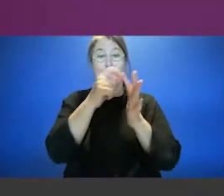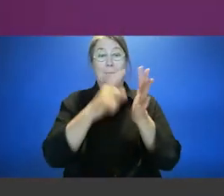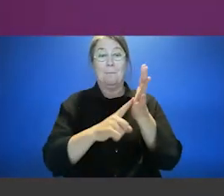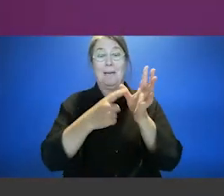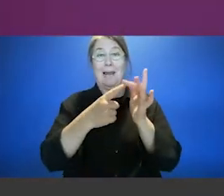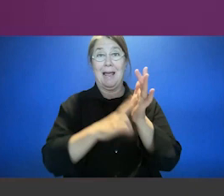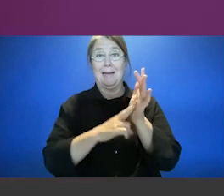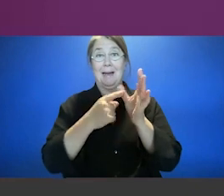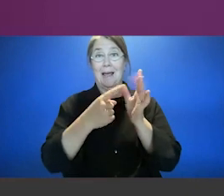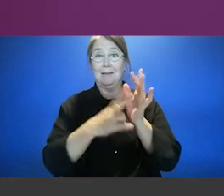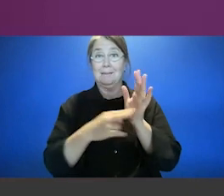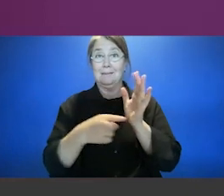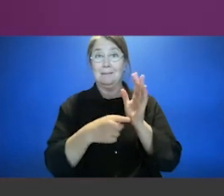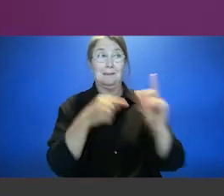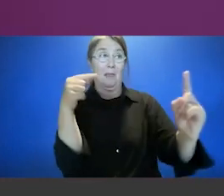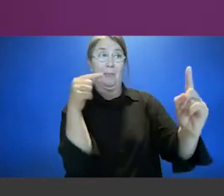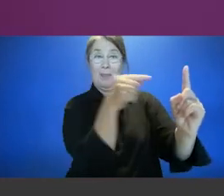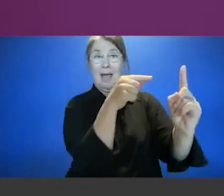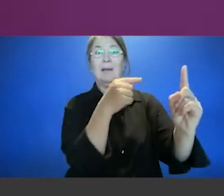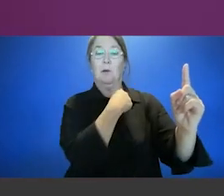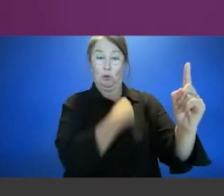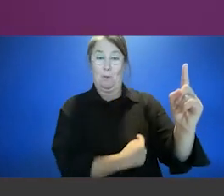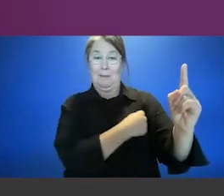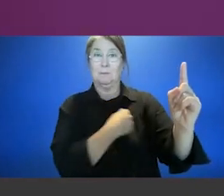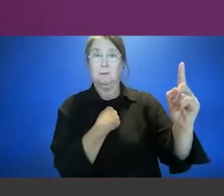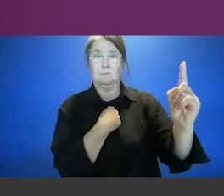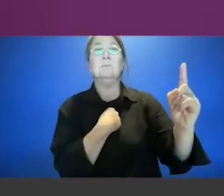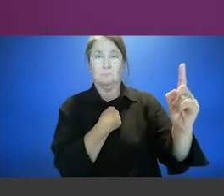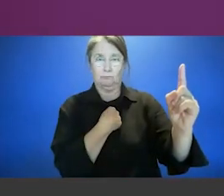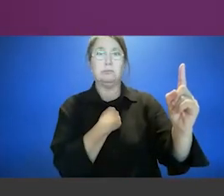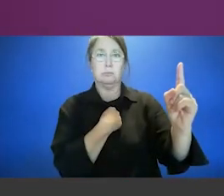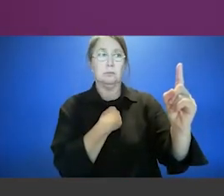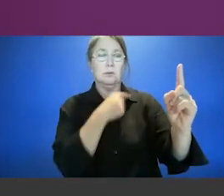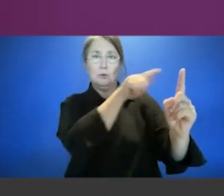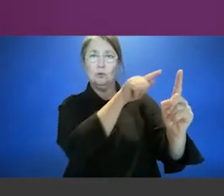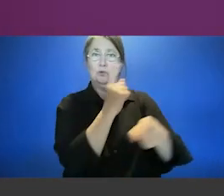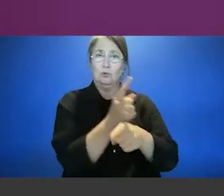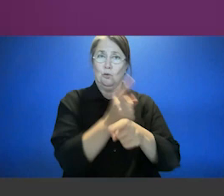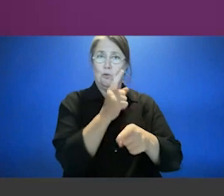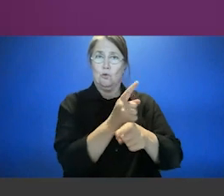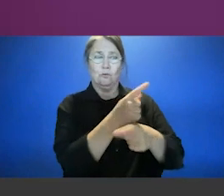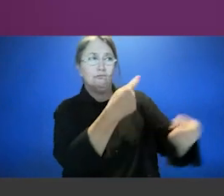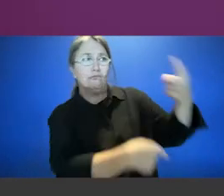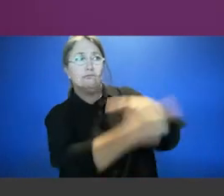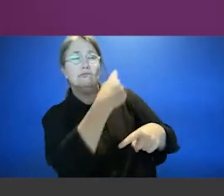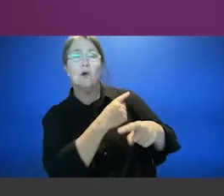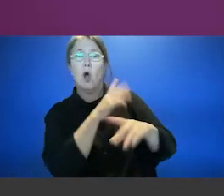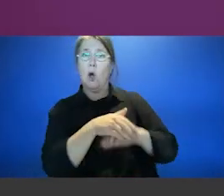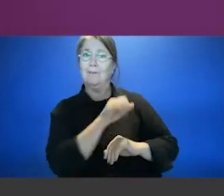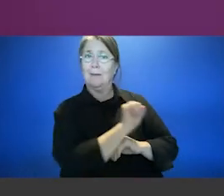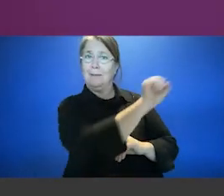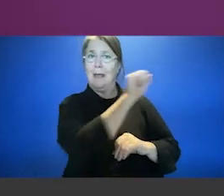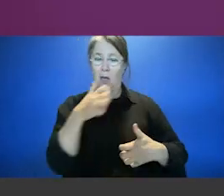of their complaint, and that's a very important part about helping them to get access for support that they need, you know, to talk about if it's